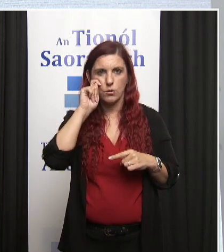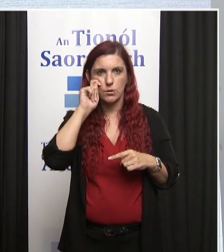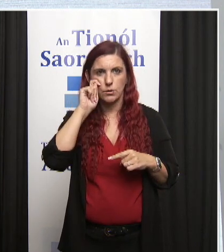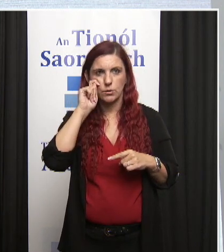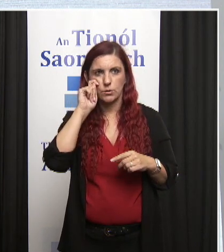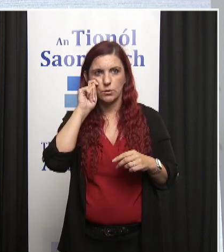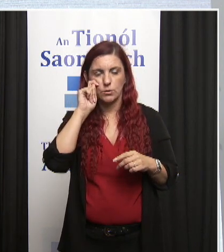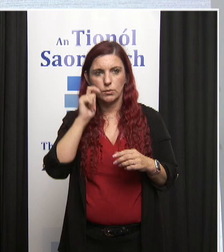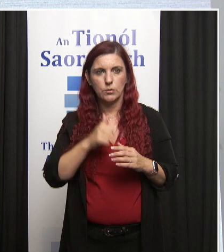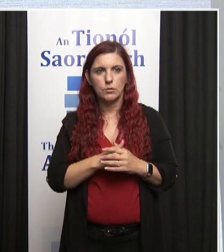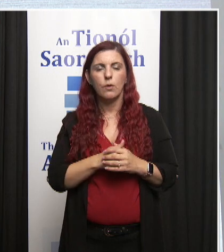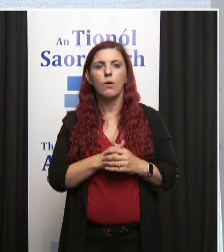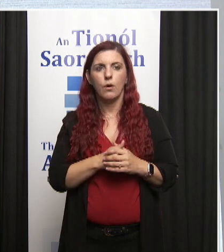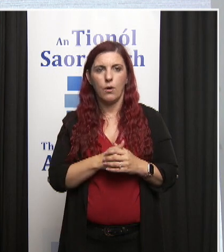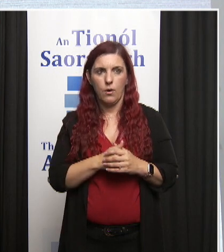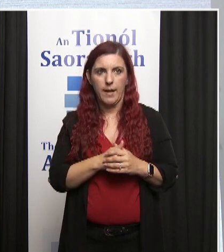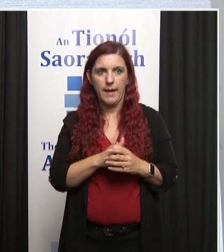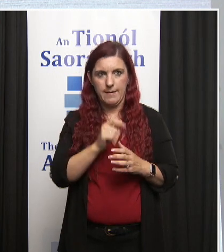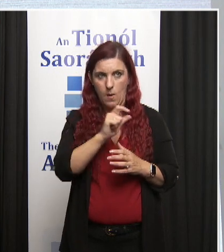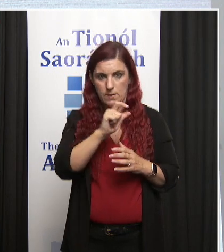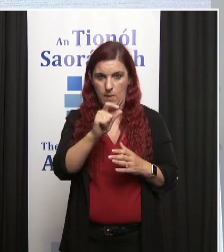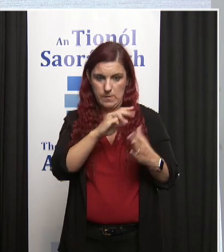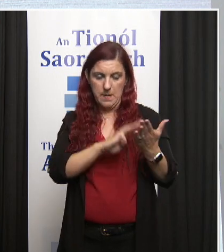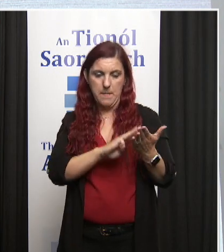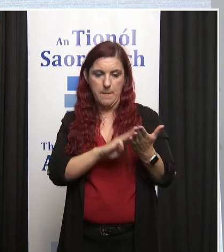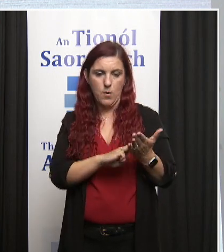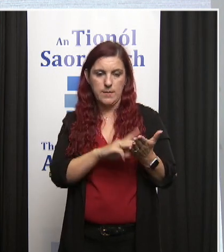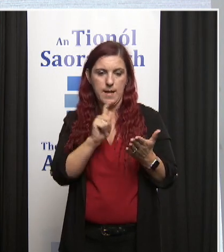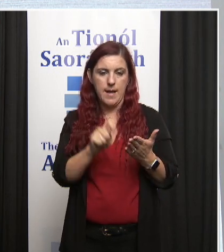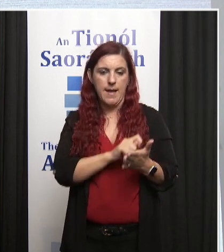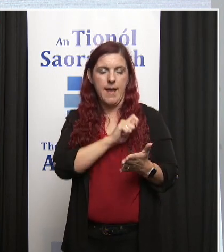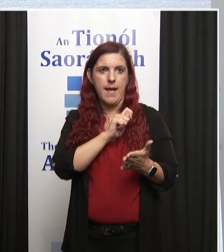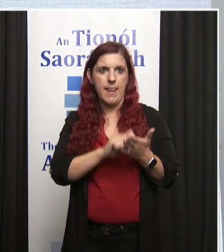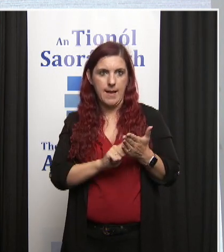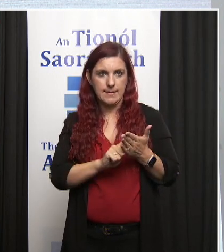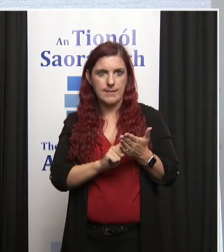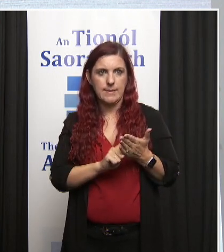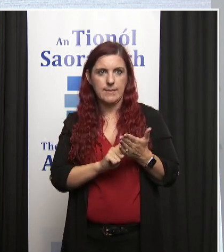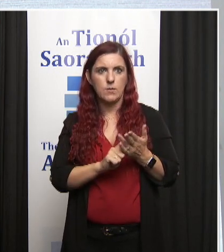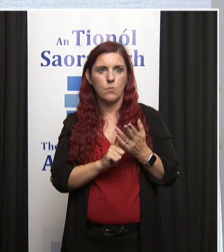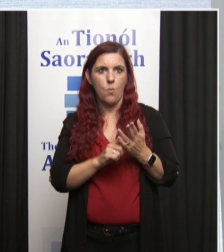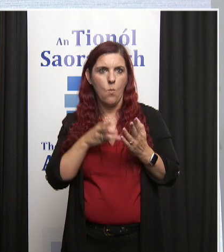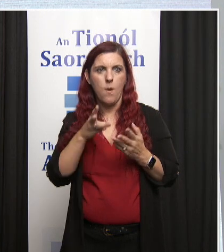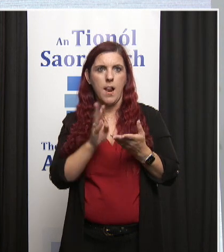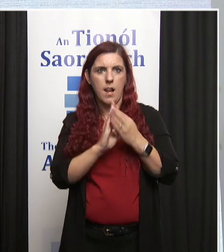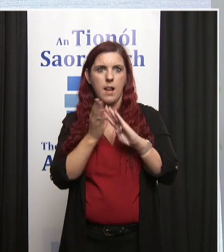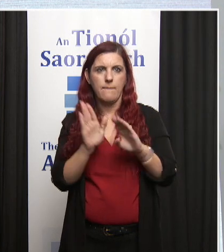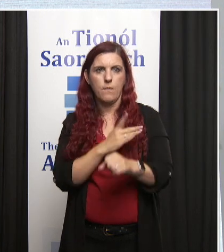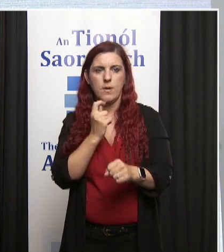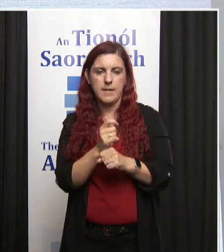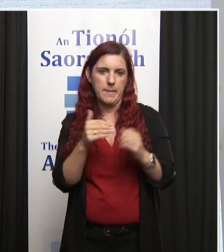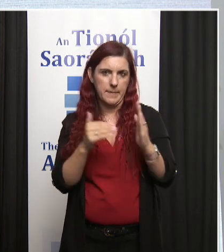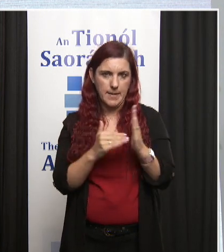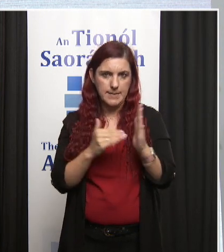that councillors elected to the citywide assembly would be full-time, and if there